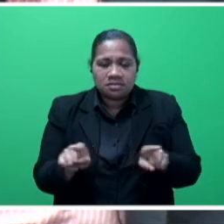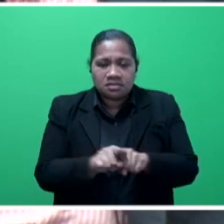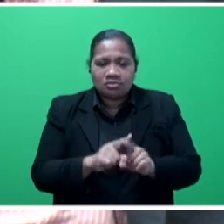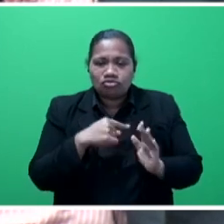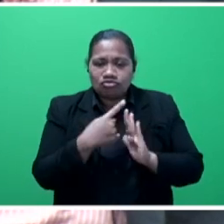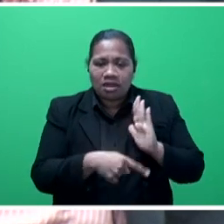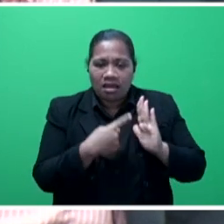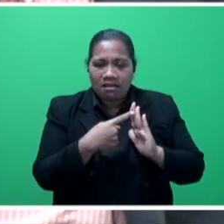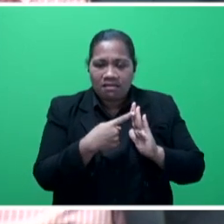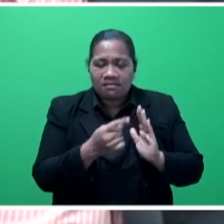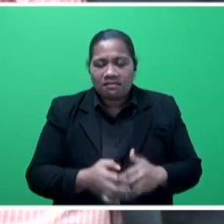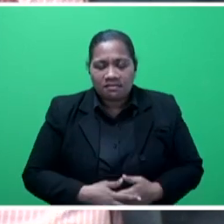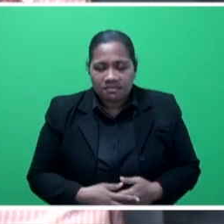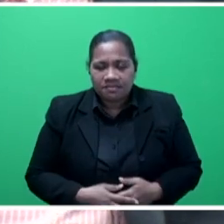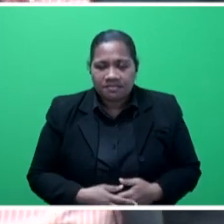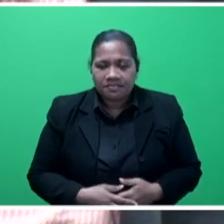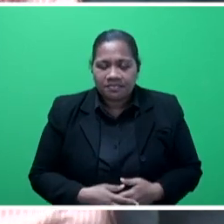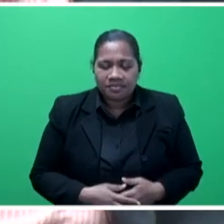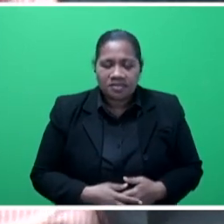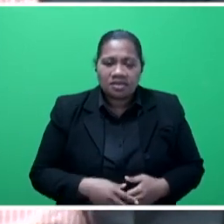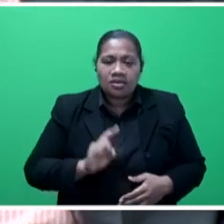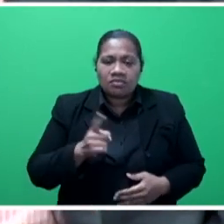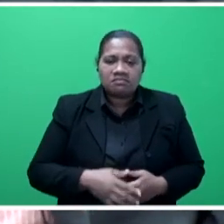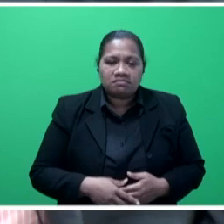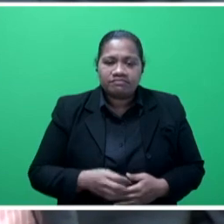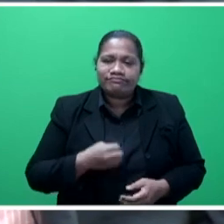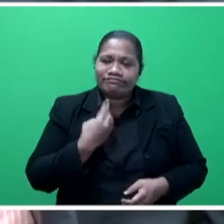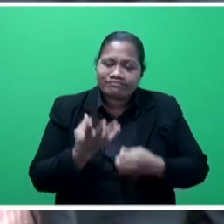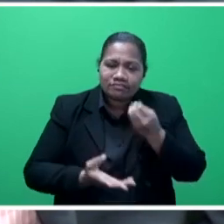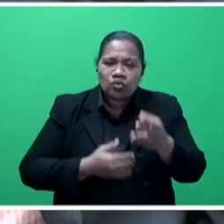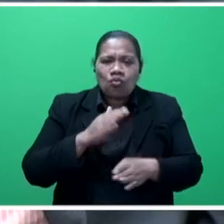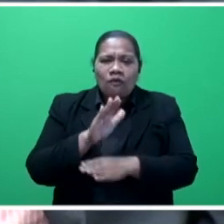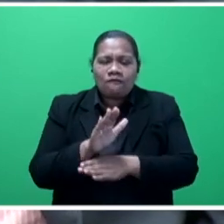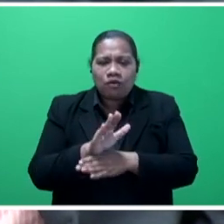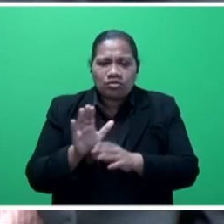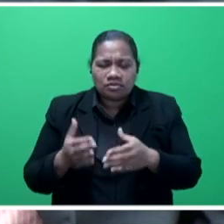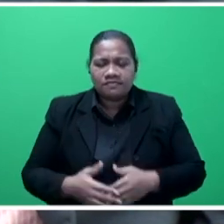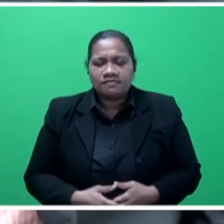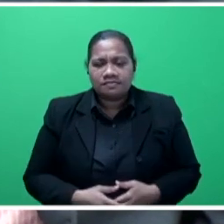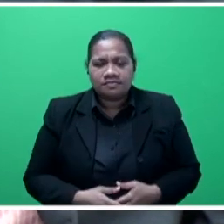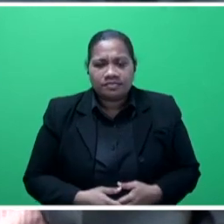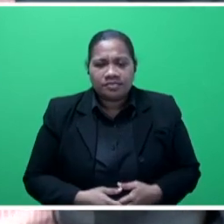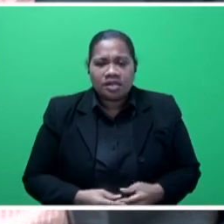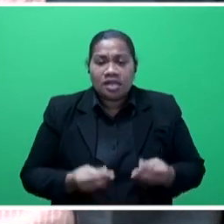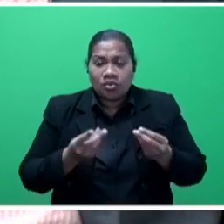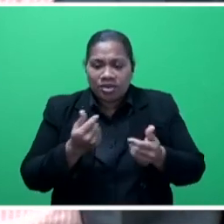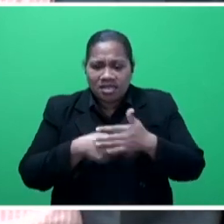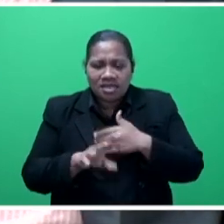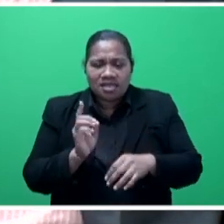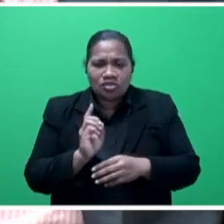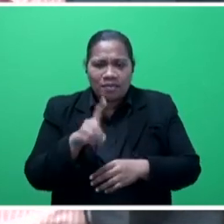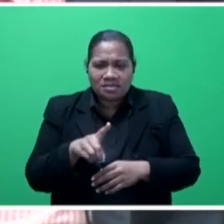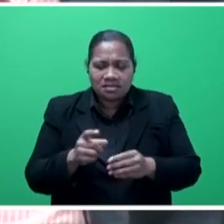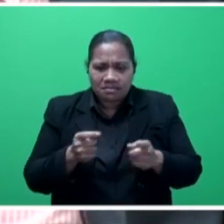He deliberately avoids telling our people what is our foreign reserve, liquidity in the domestic market, and whether